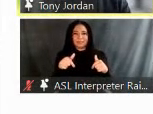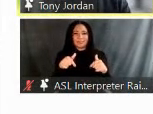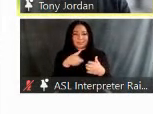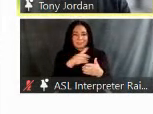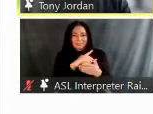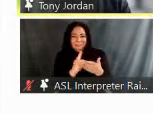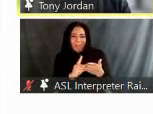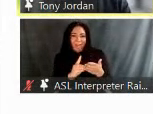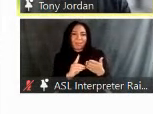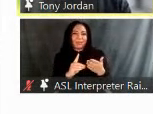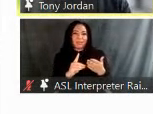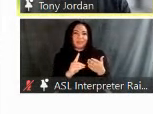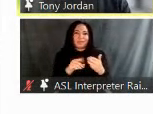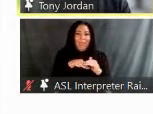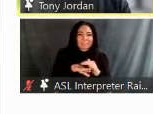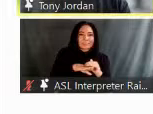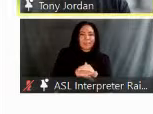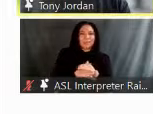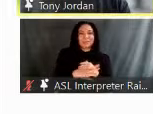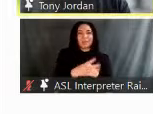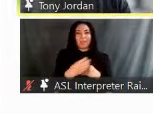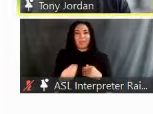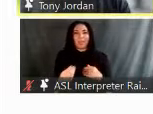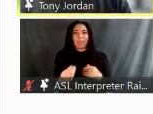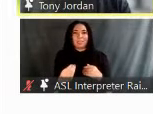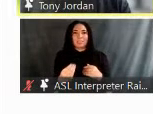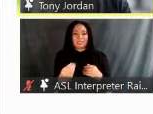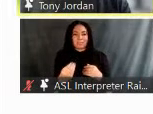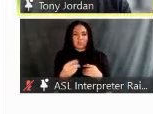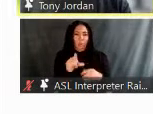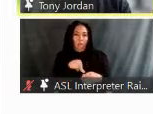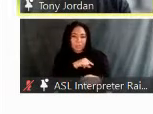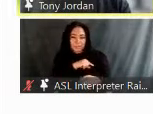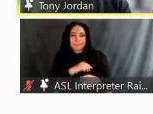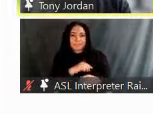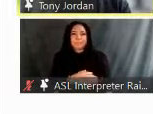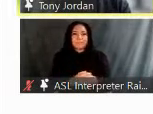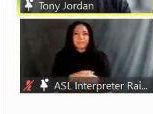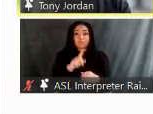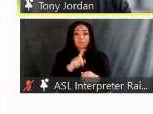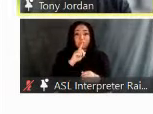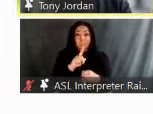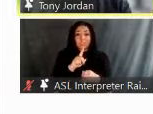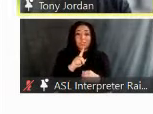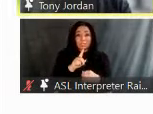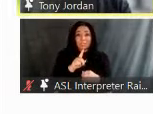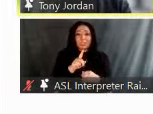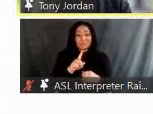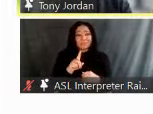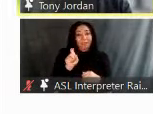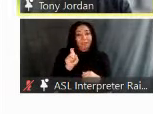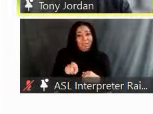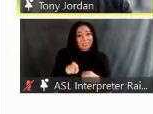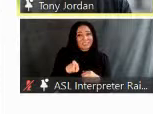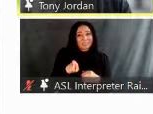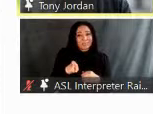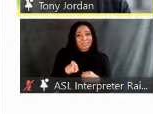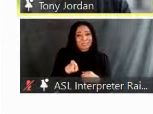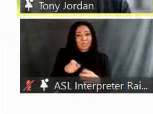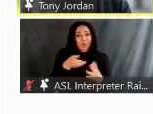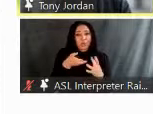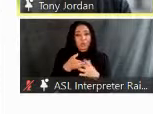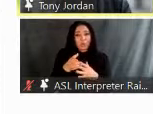of access and quality. So it really has to be looking at things through the